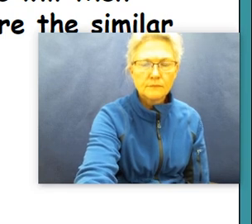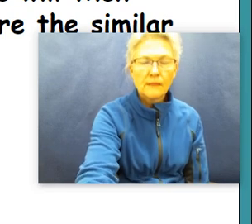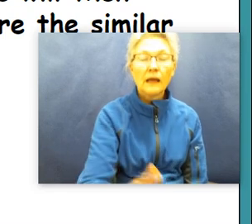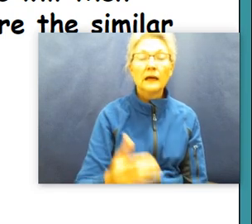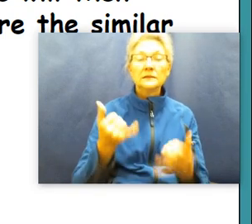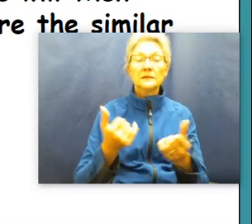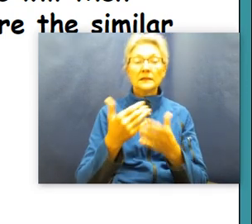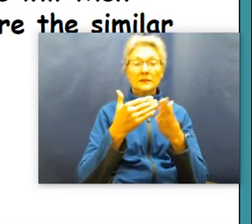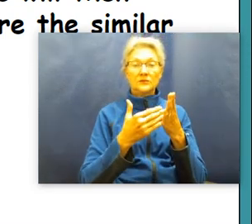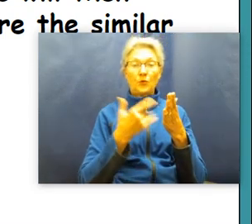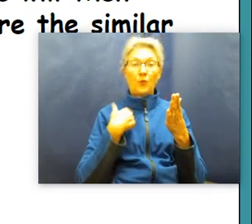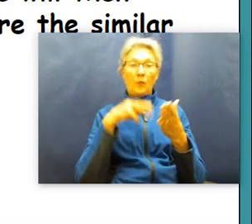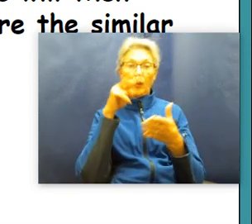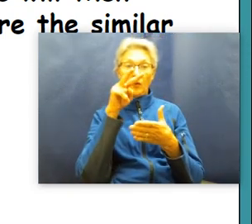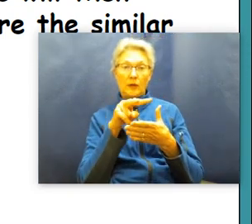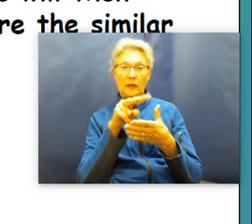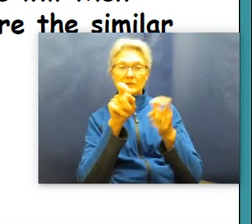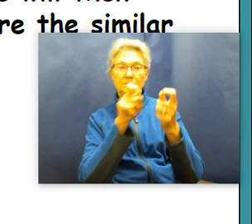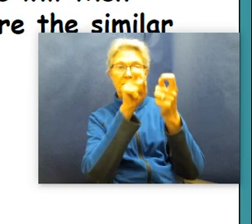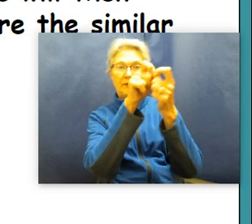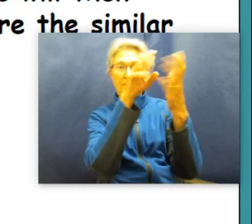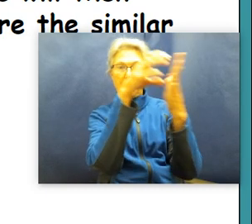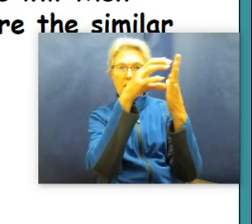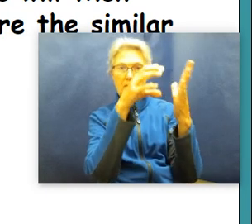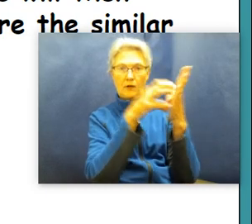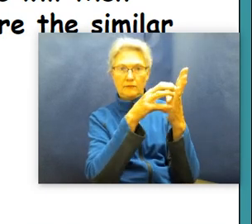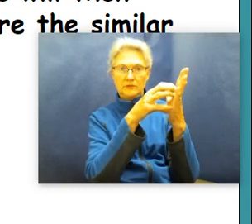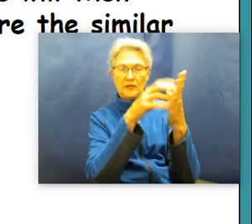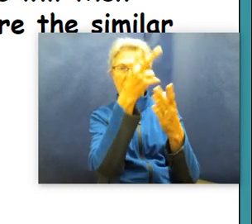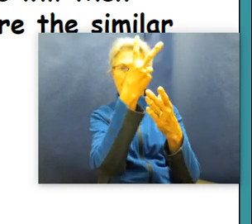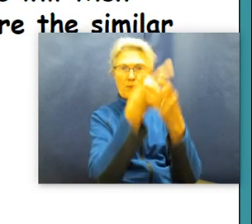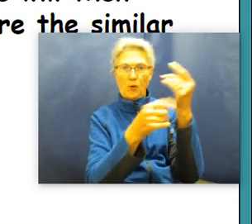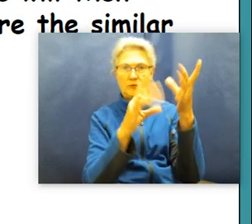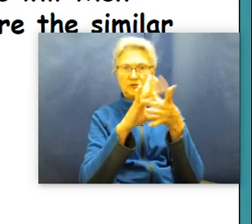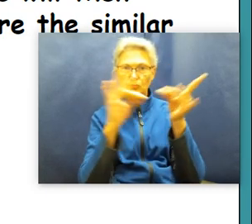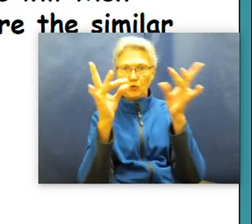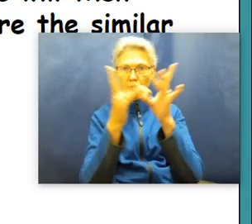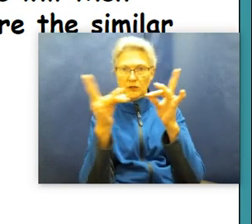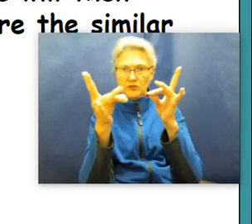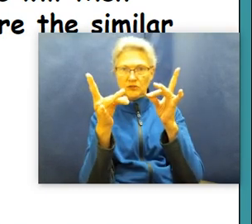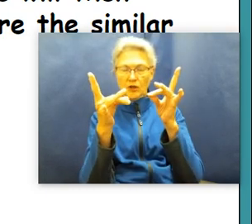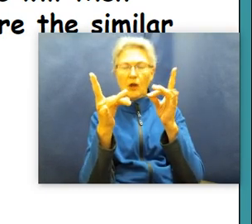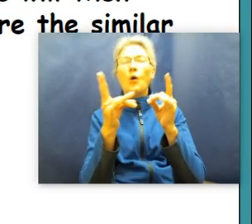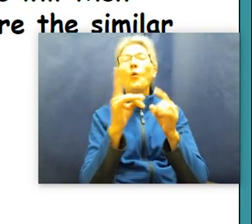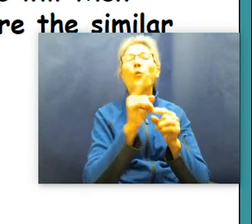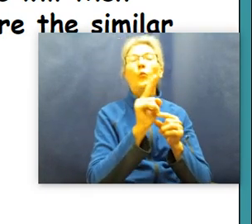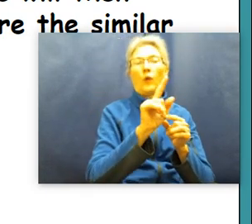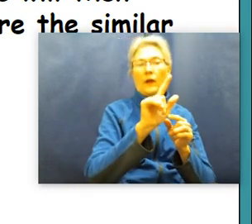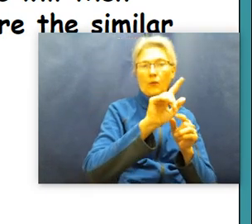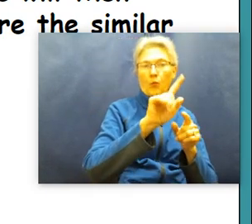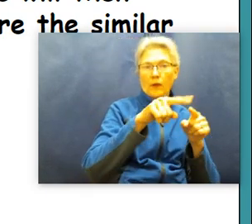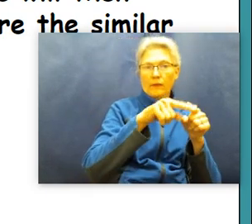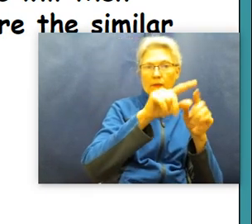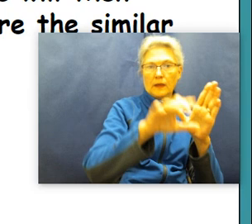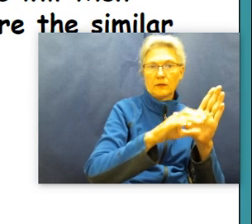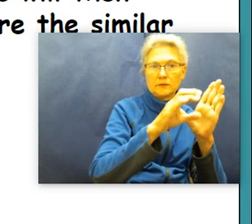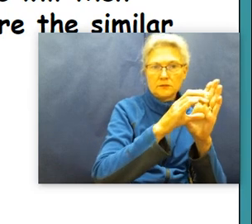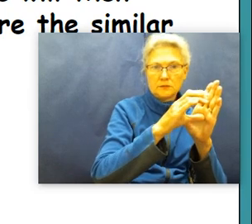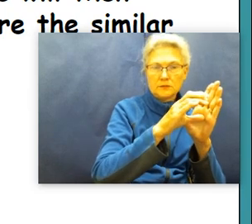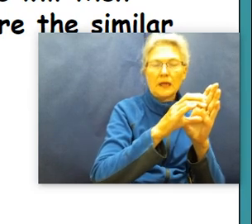In today's lesson, we will look at specific paragraphs in both texts where the characters help someone. We will then answer